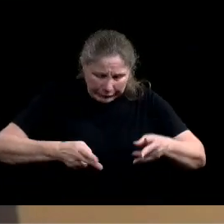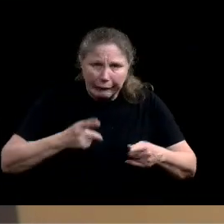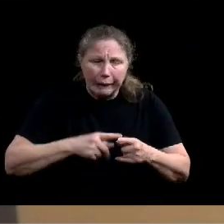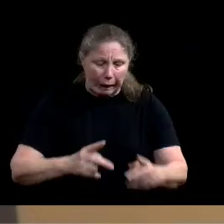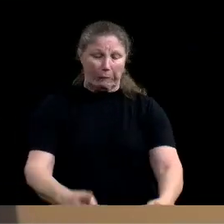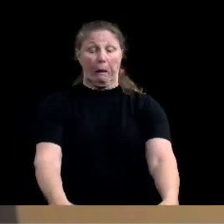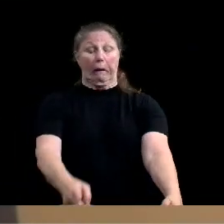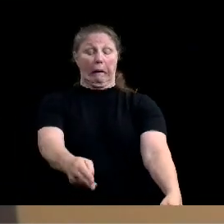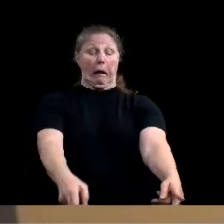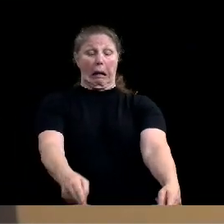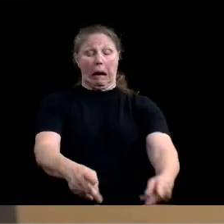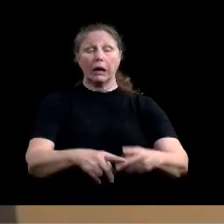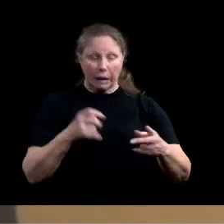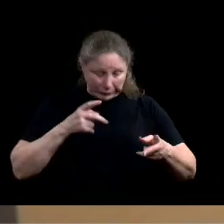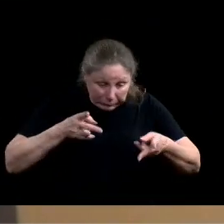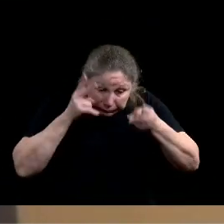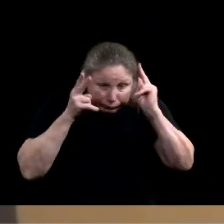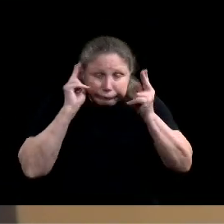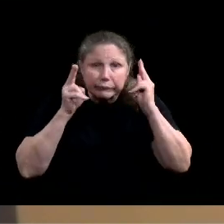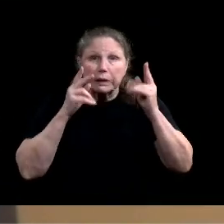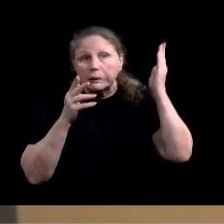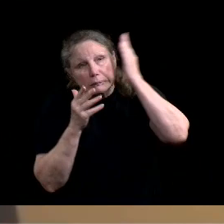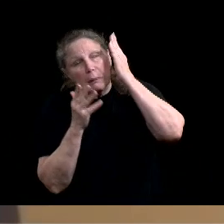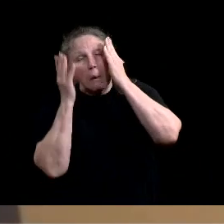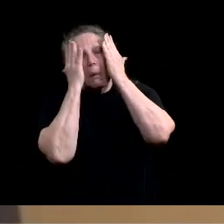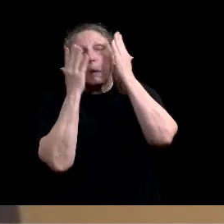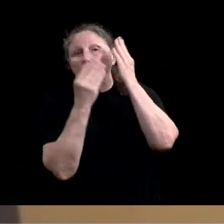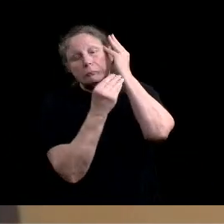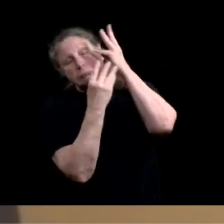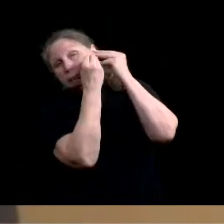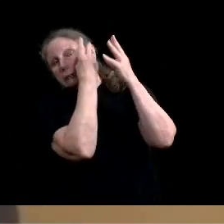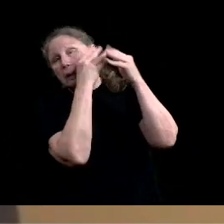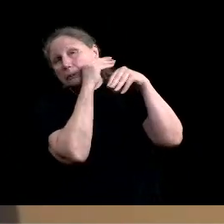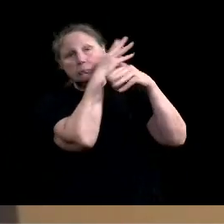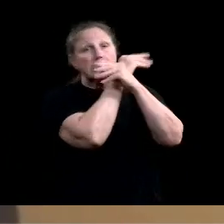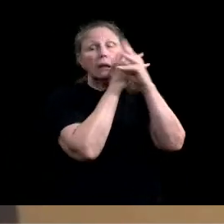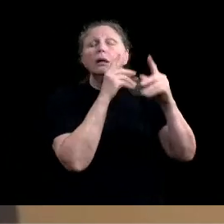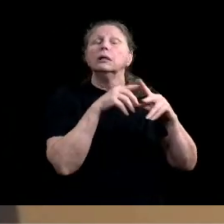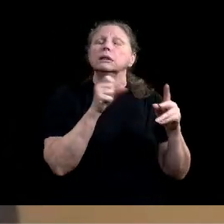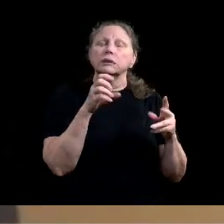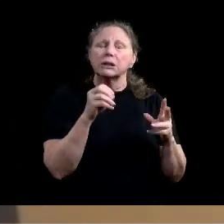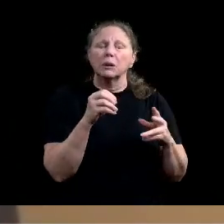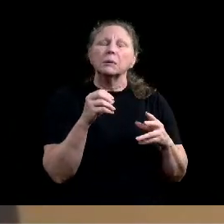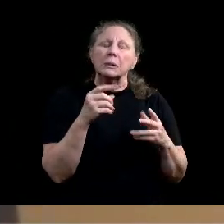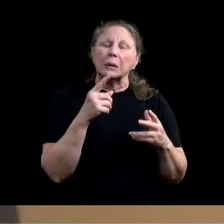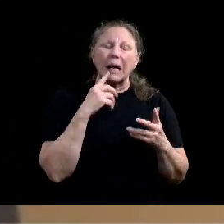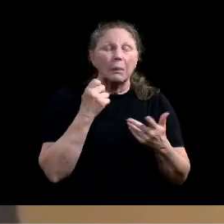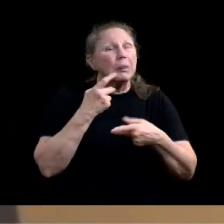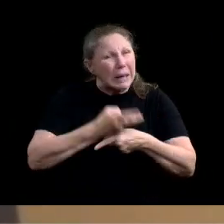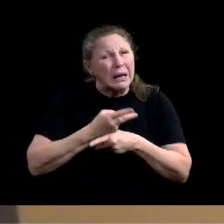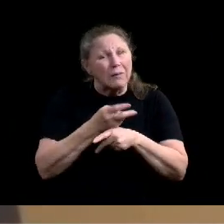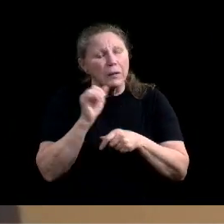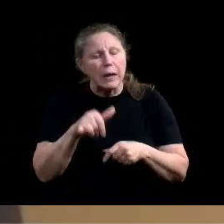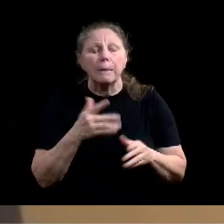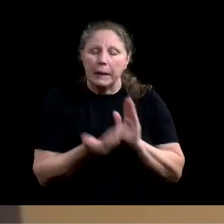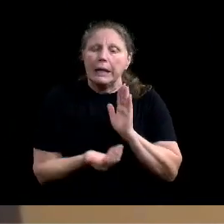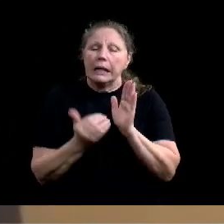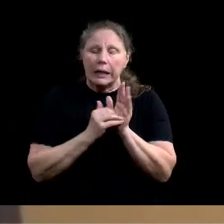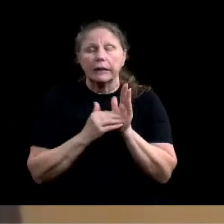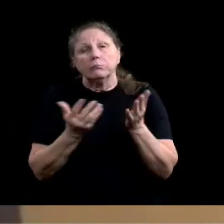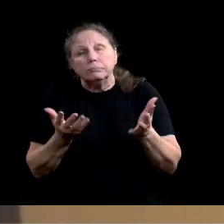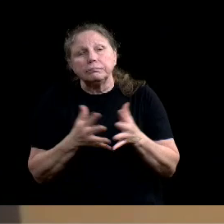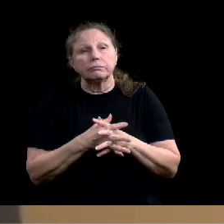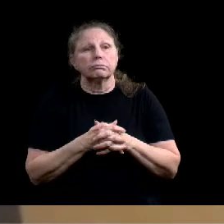first set of openings, in my estimation. But again, that may be up to the governor and not to